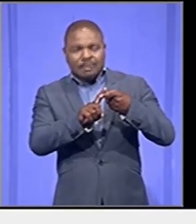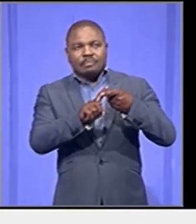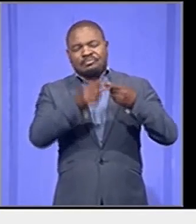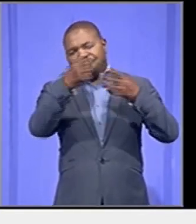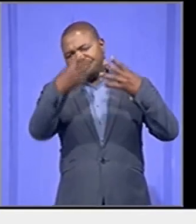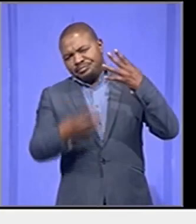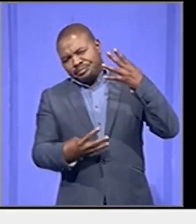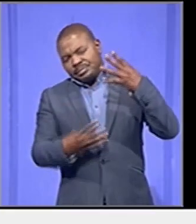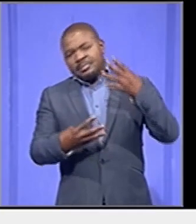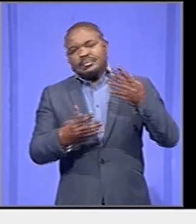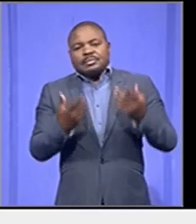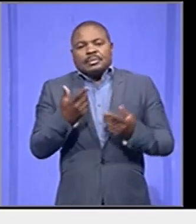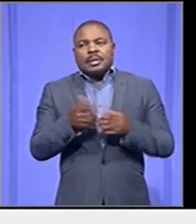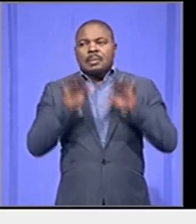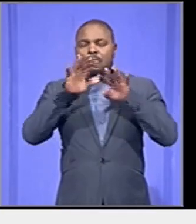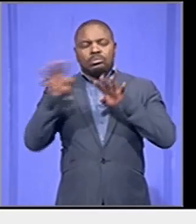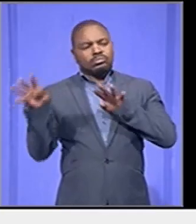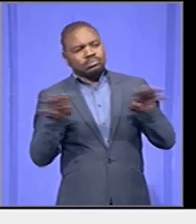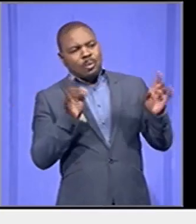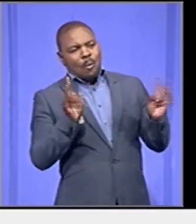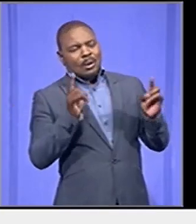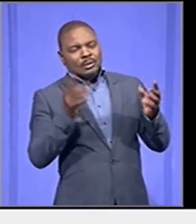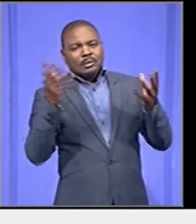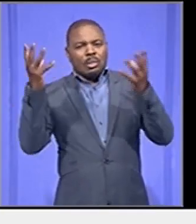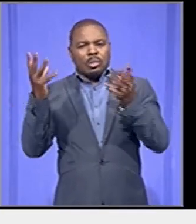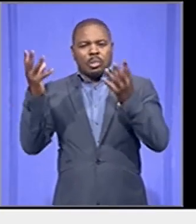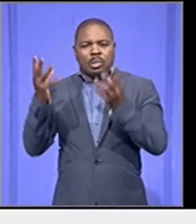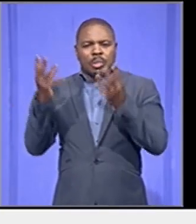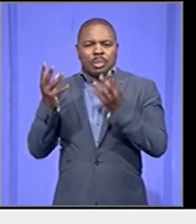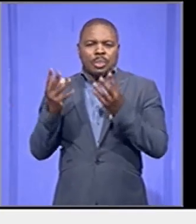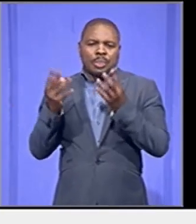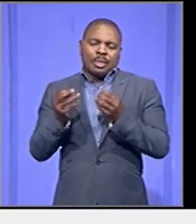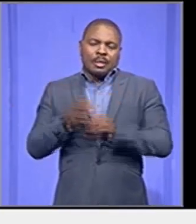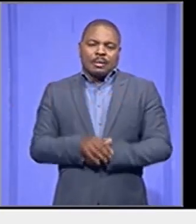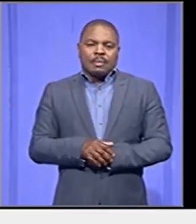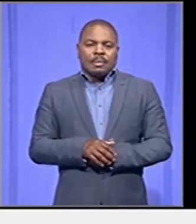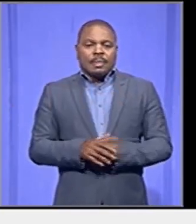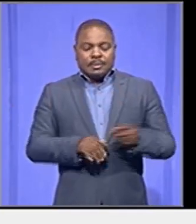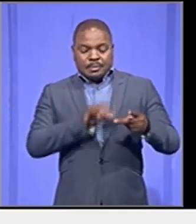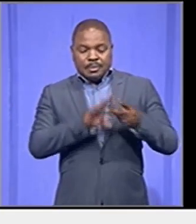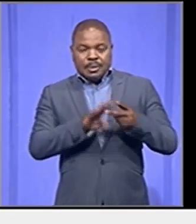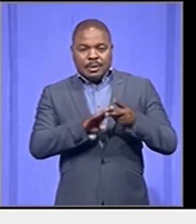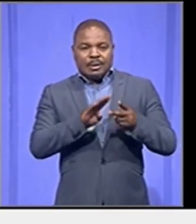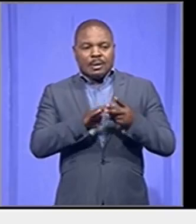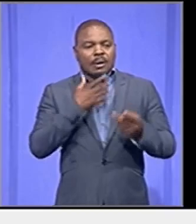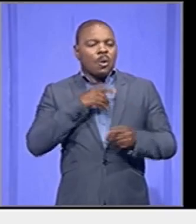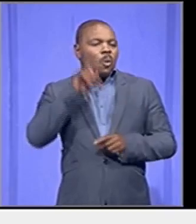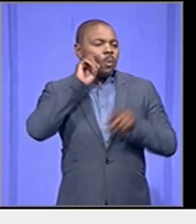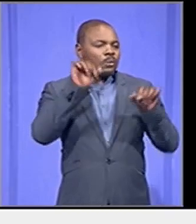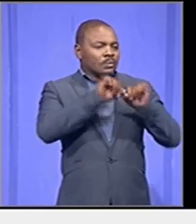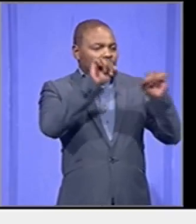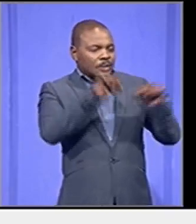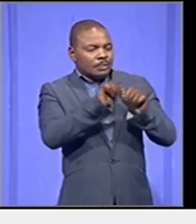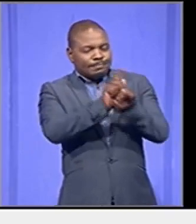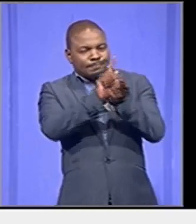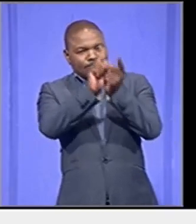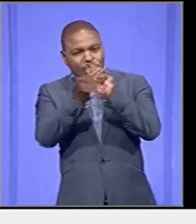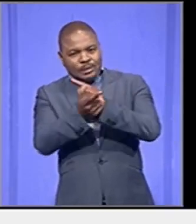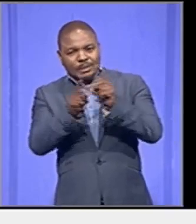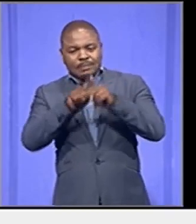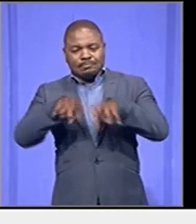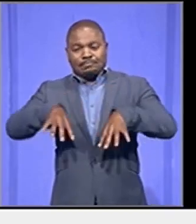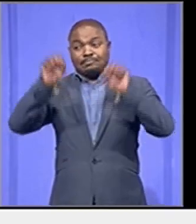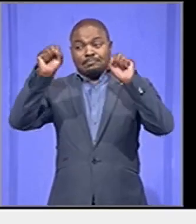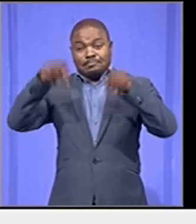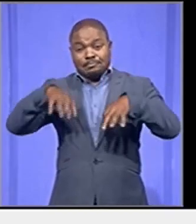limited to the growth in audience ratings that did not meet expectations, the impact of analog switch off and load shedding, the inability